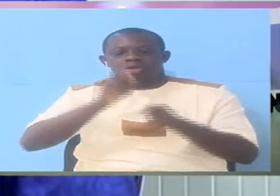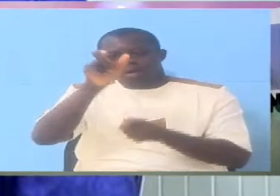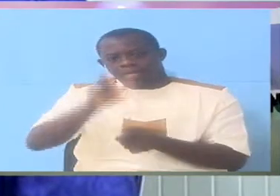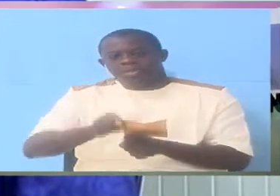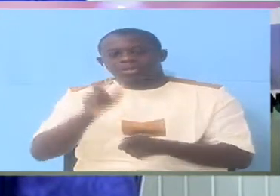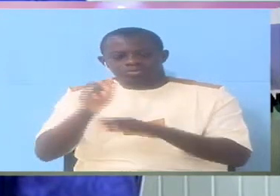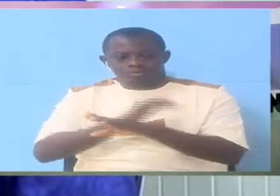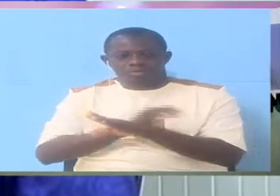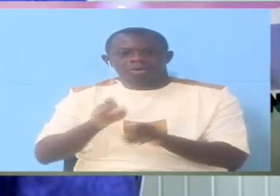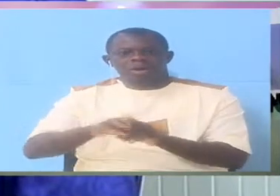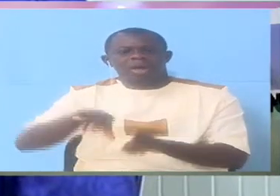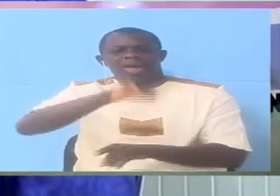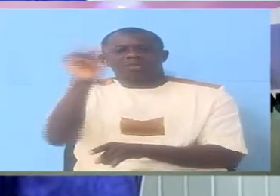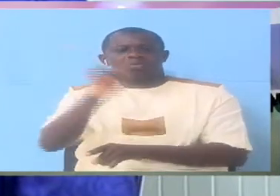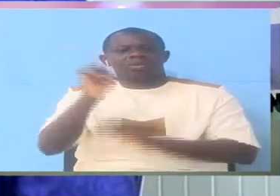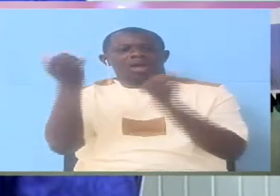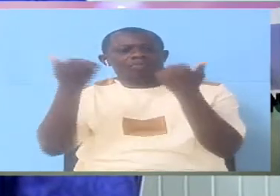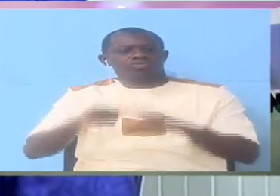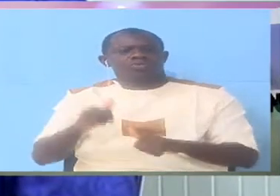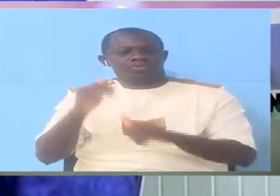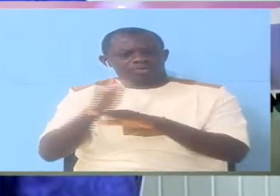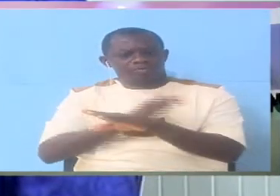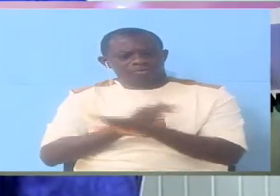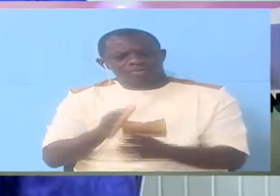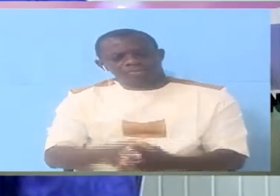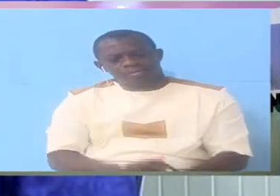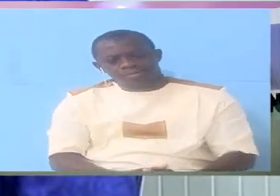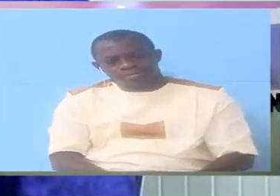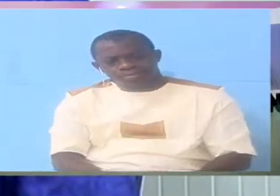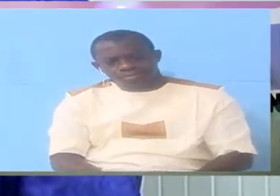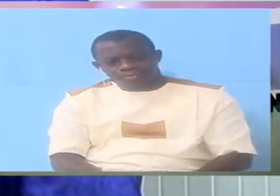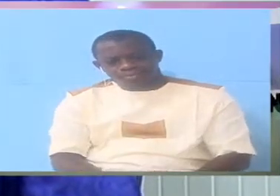topotoro nya. And that what happened? Mane natana ke okola.